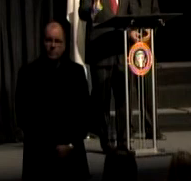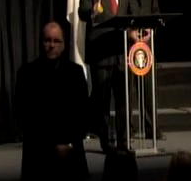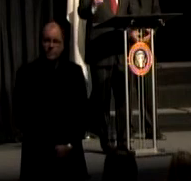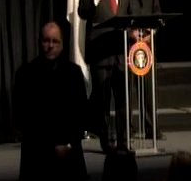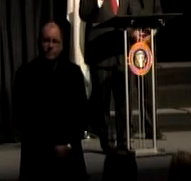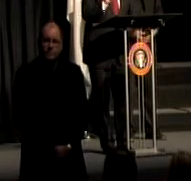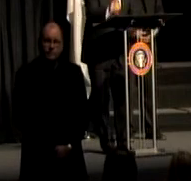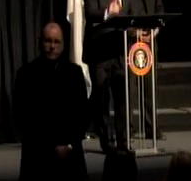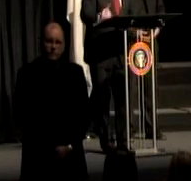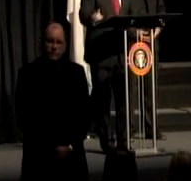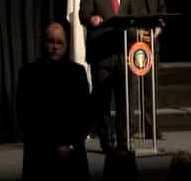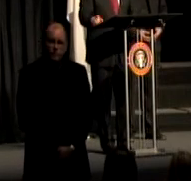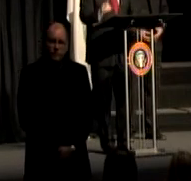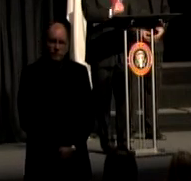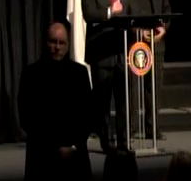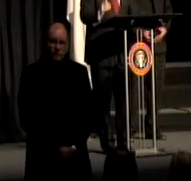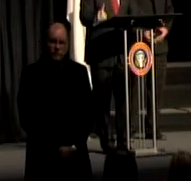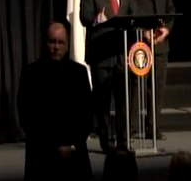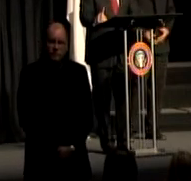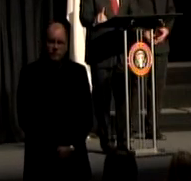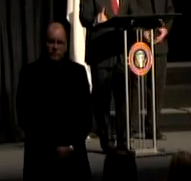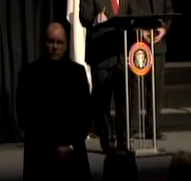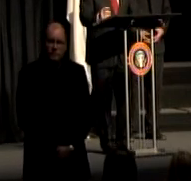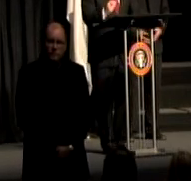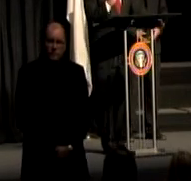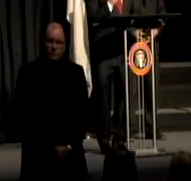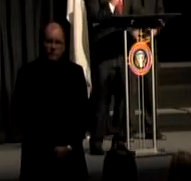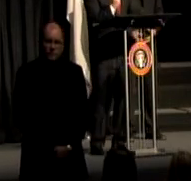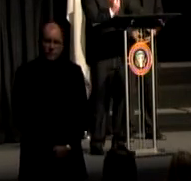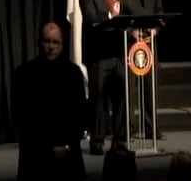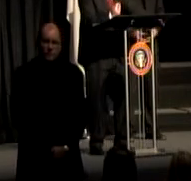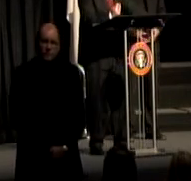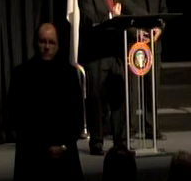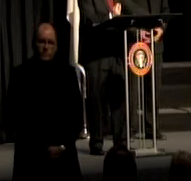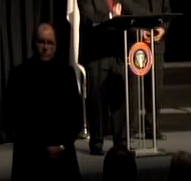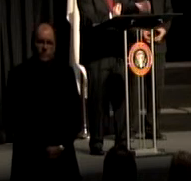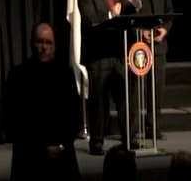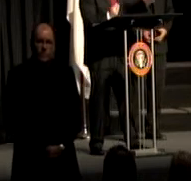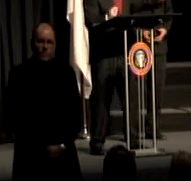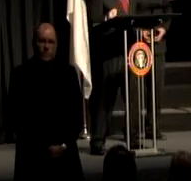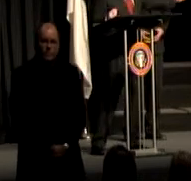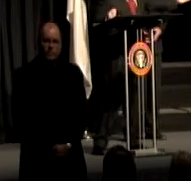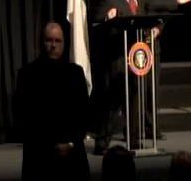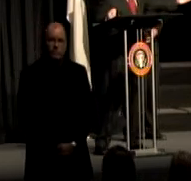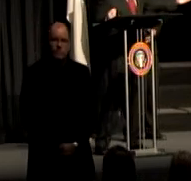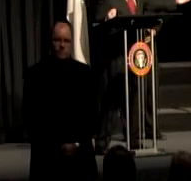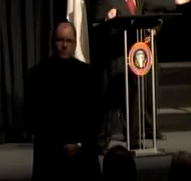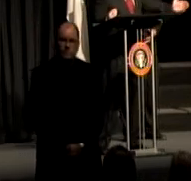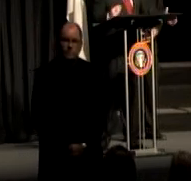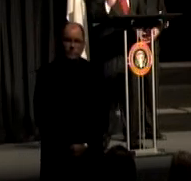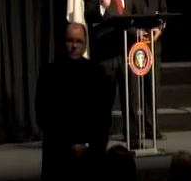that is how we will take 2013 to be uniquely different than any other year